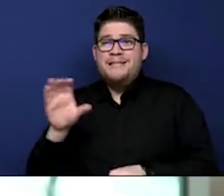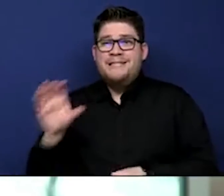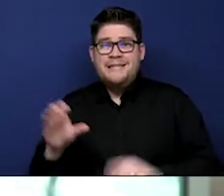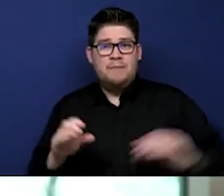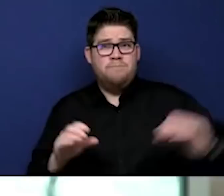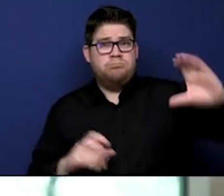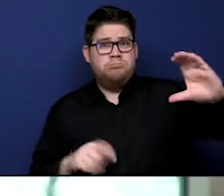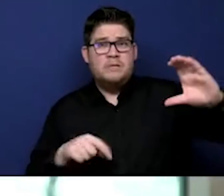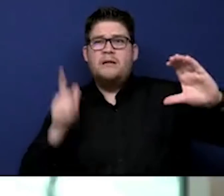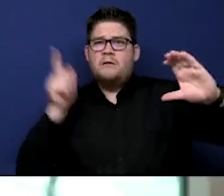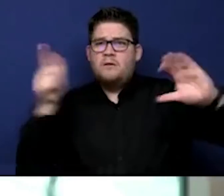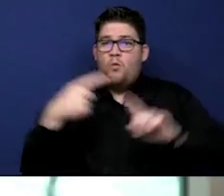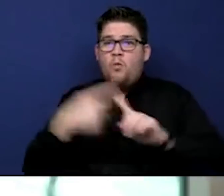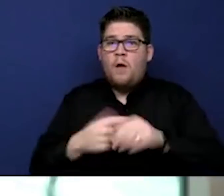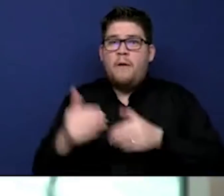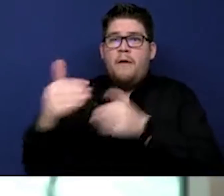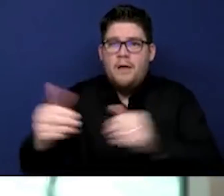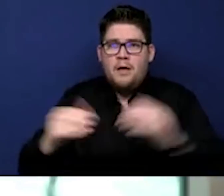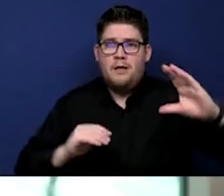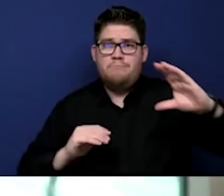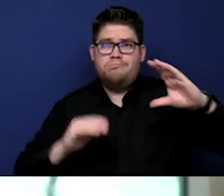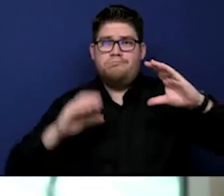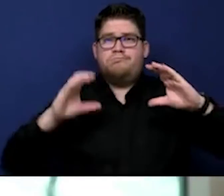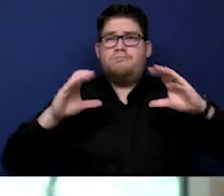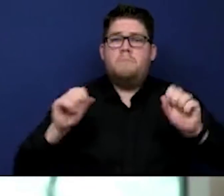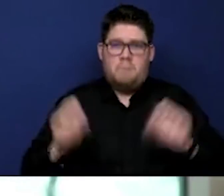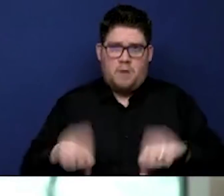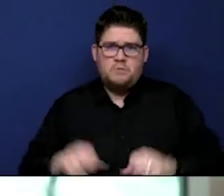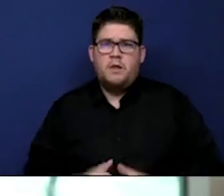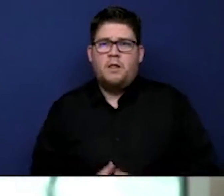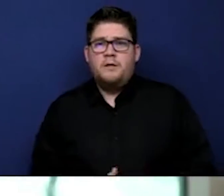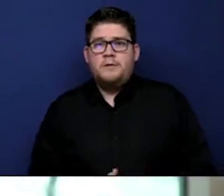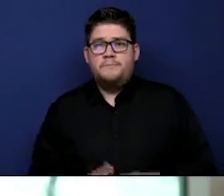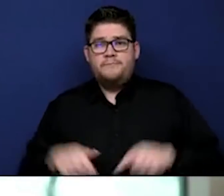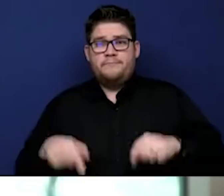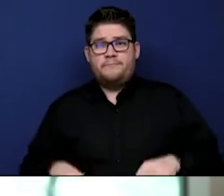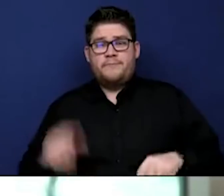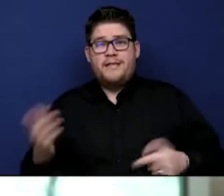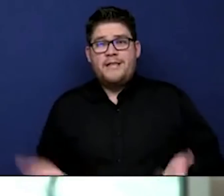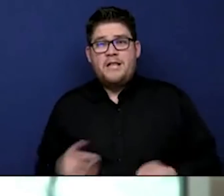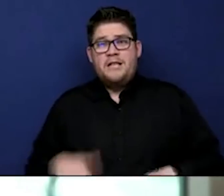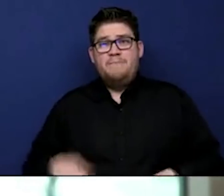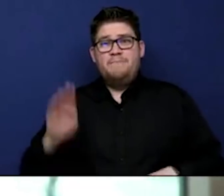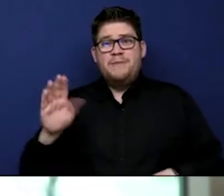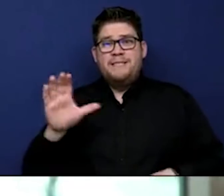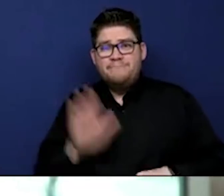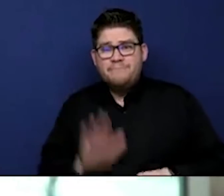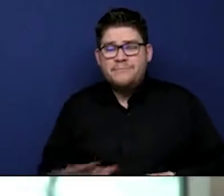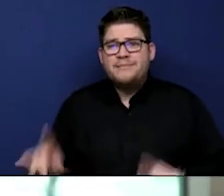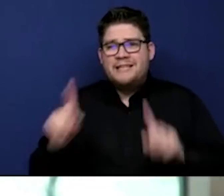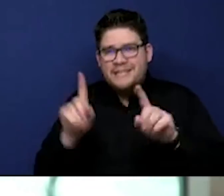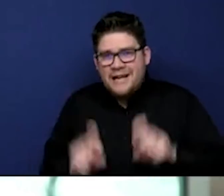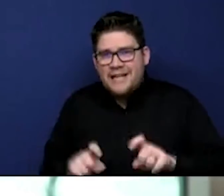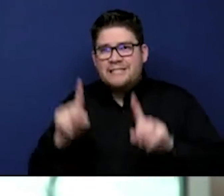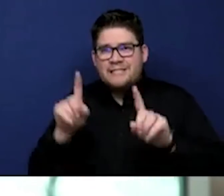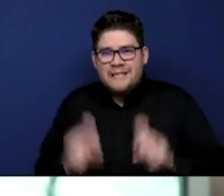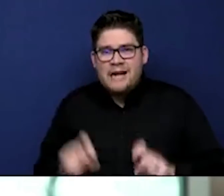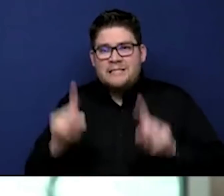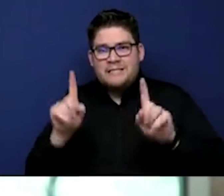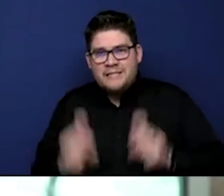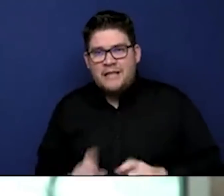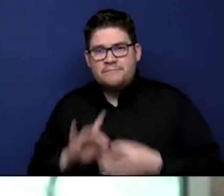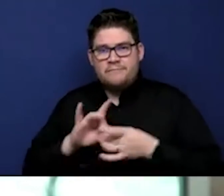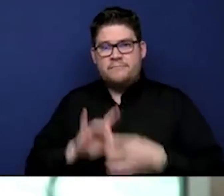seen as well that we've done a lot of testing for variants in British Columbia. We've had a strong whole genome